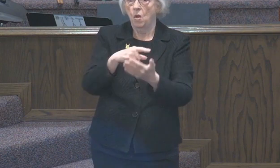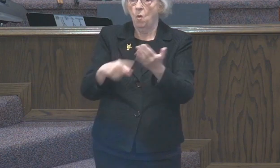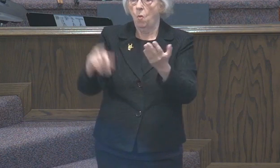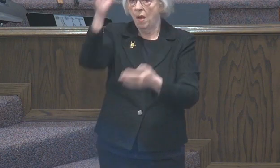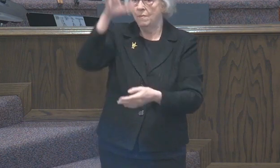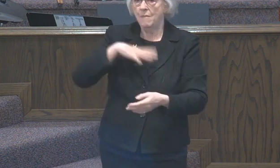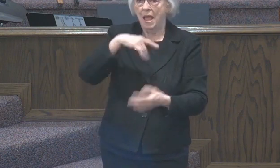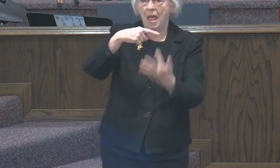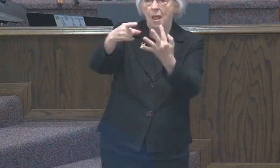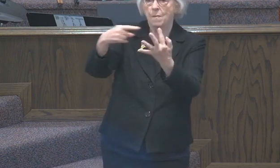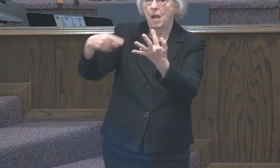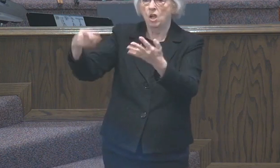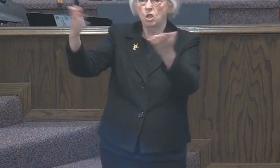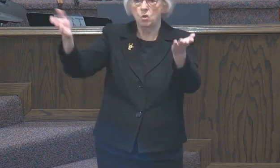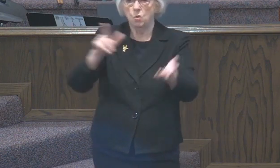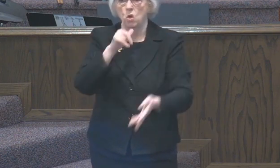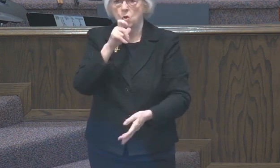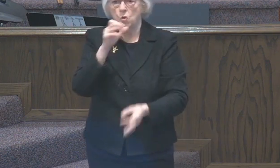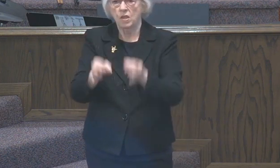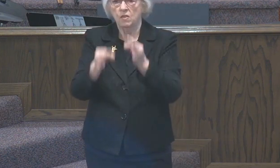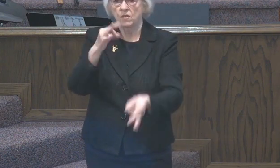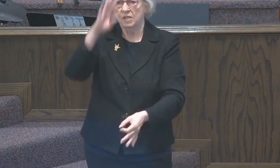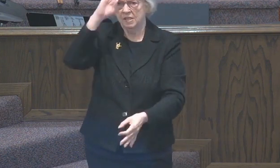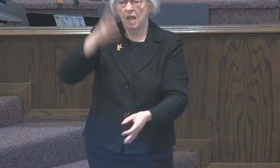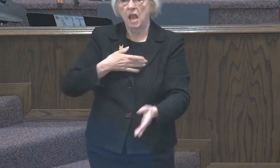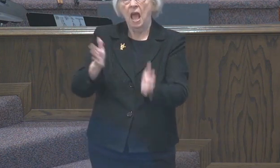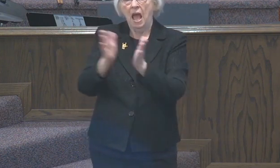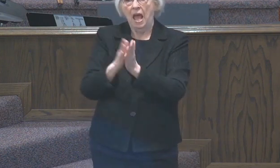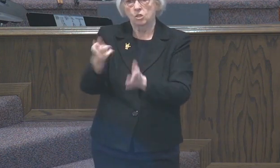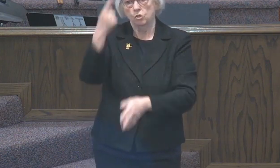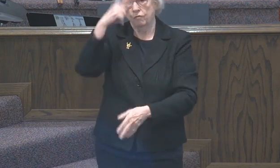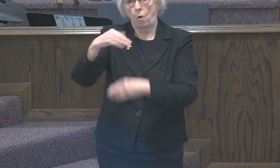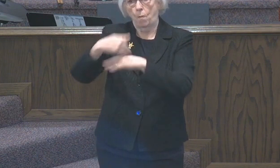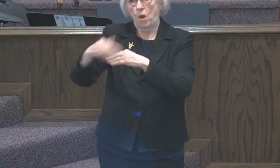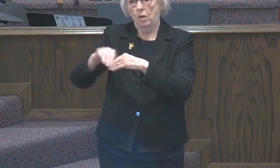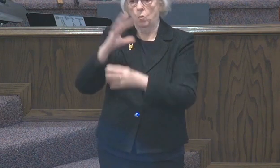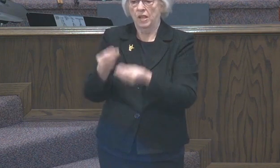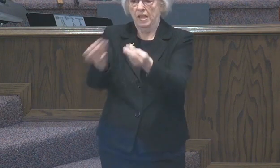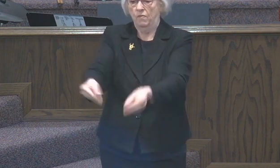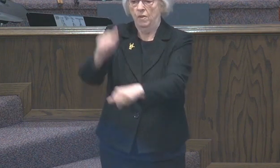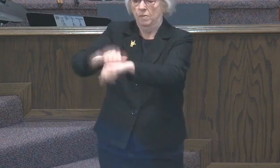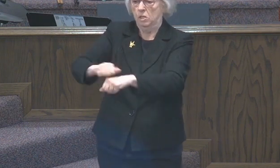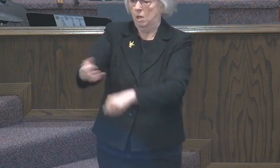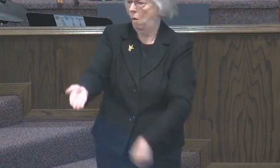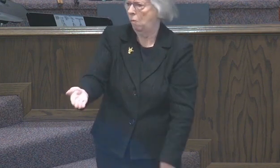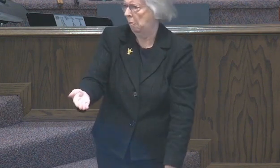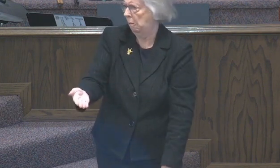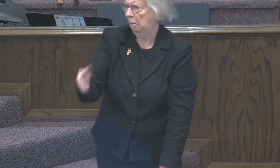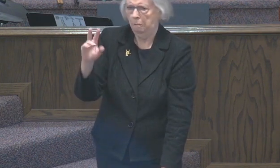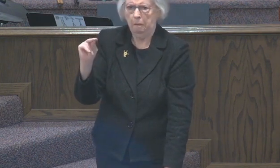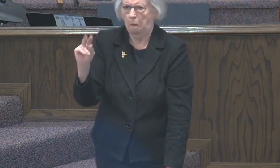Is there among you who, if his son asks for bread, will give him a stone?